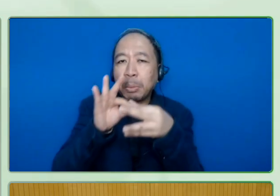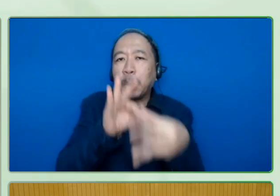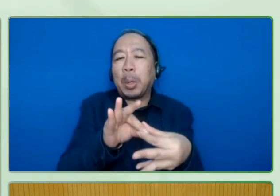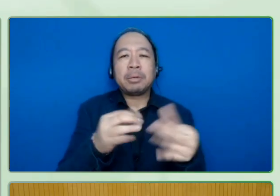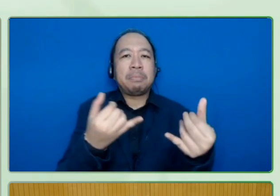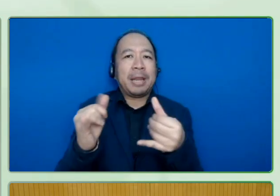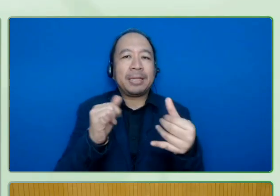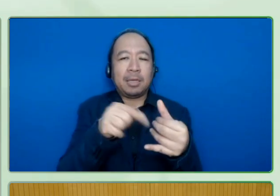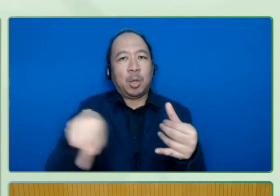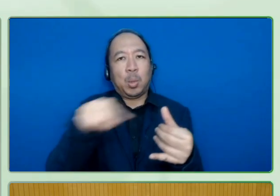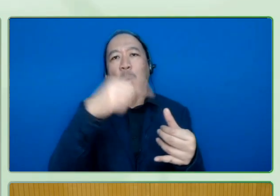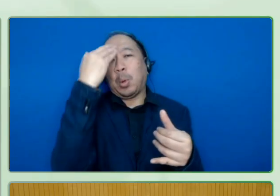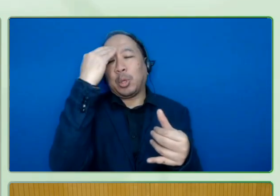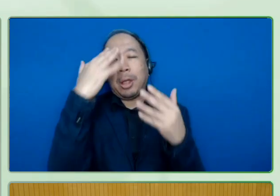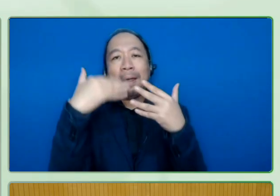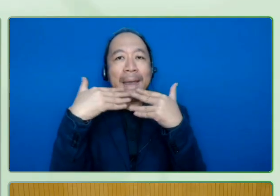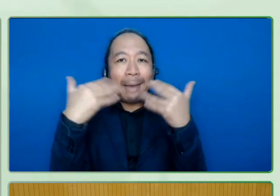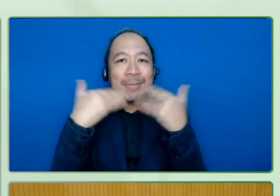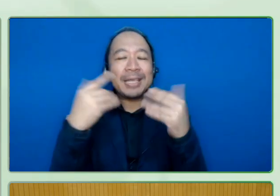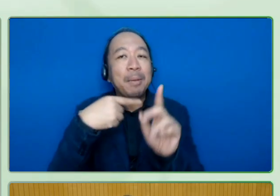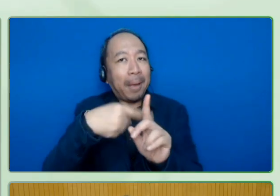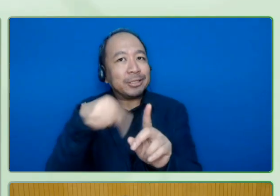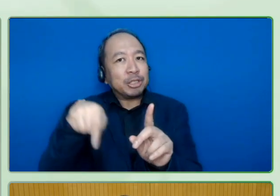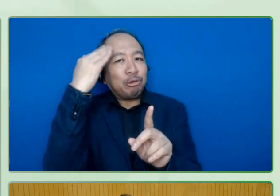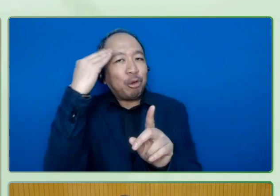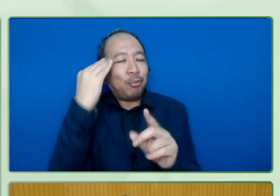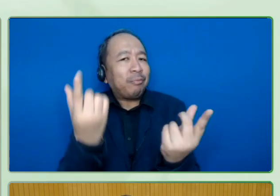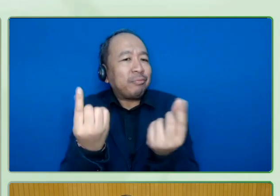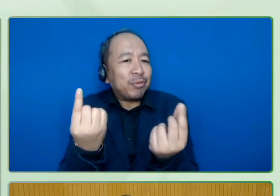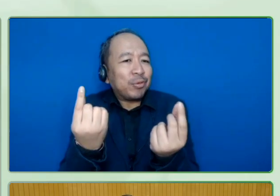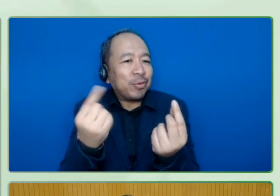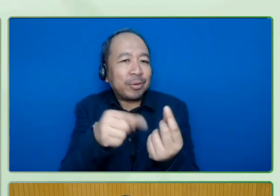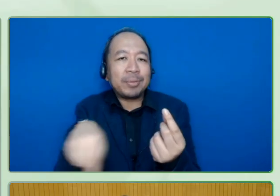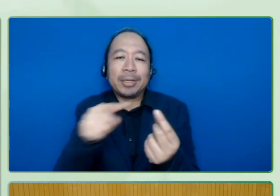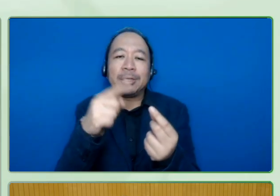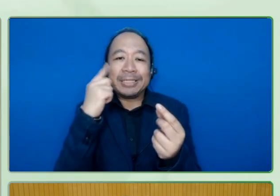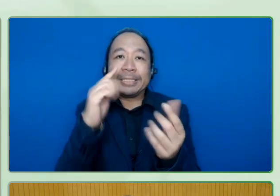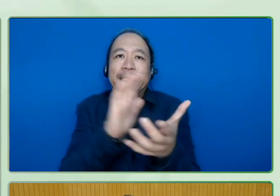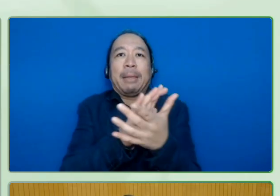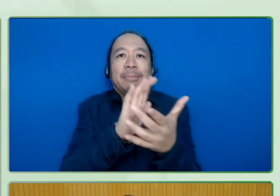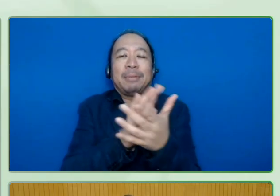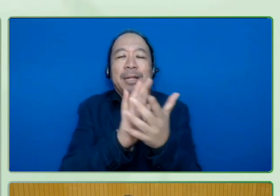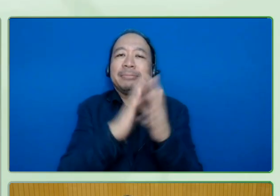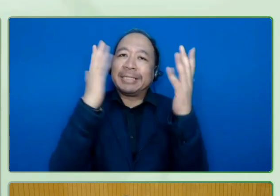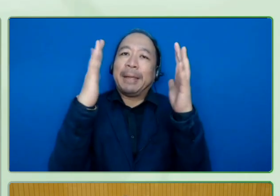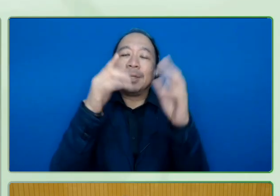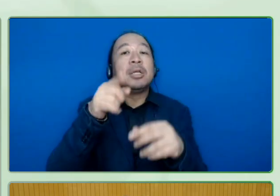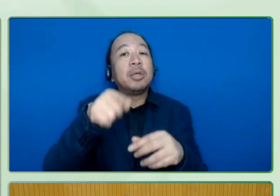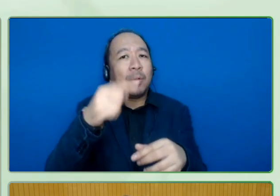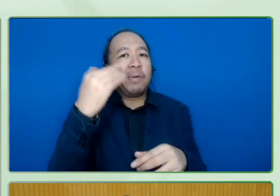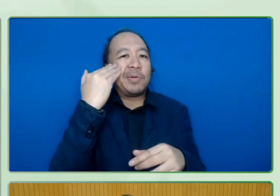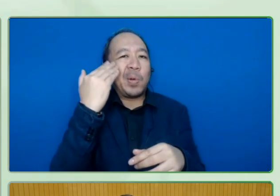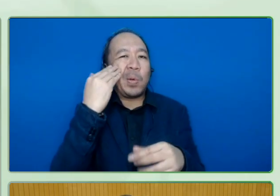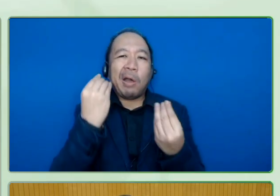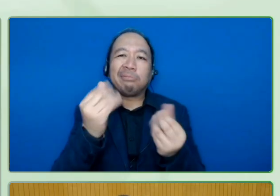know it, what would you do? When you're happy and you know it, you would clap your hands. We all know how this song continues.